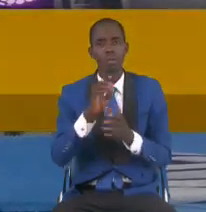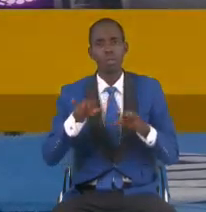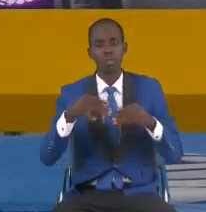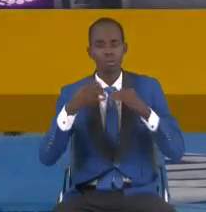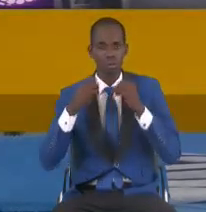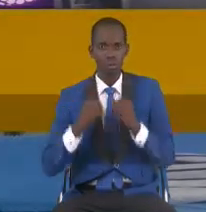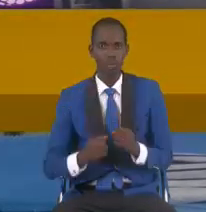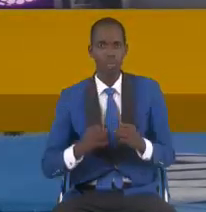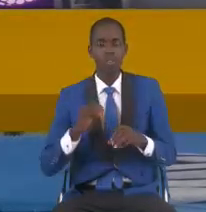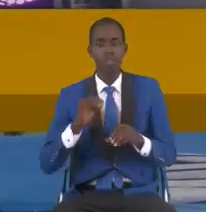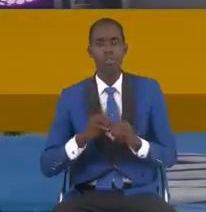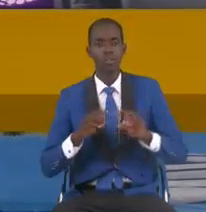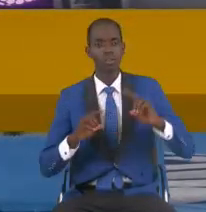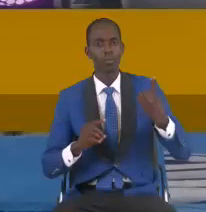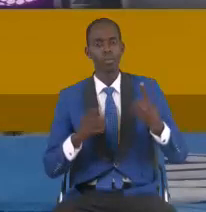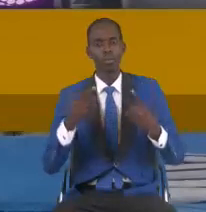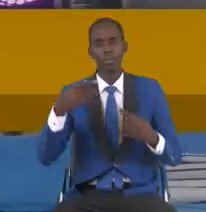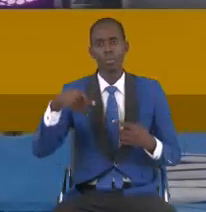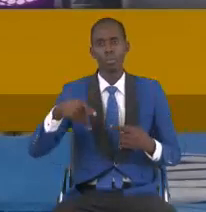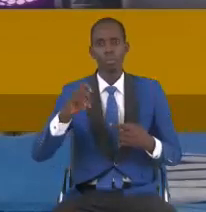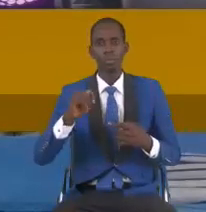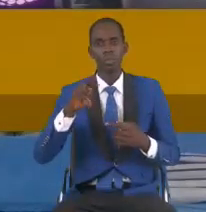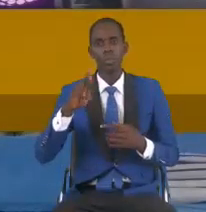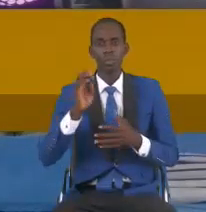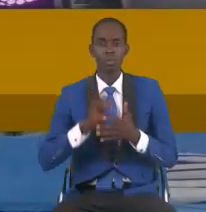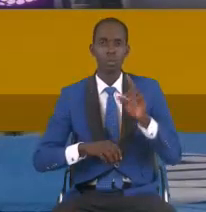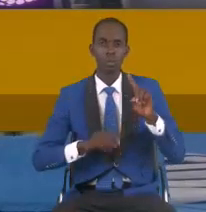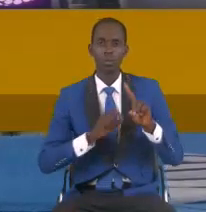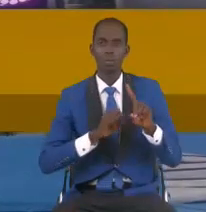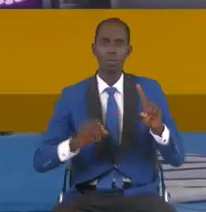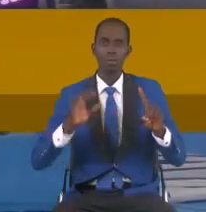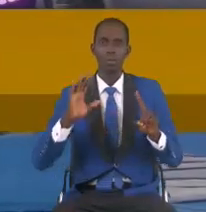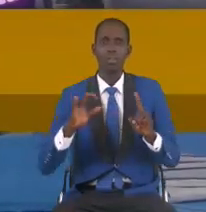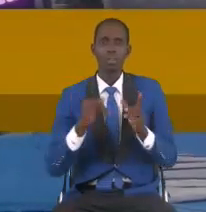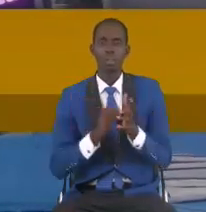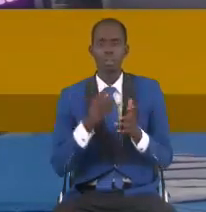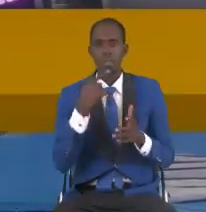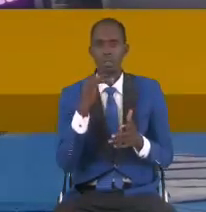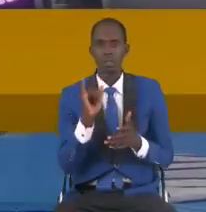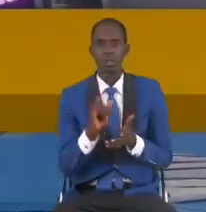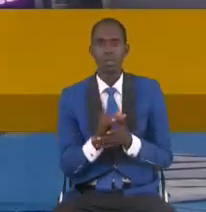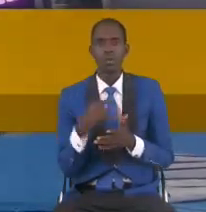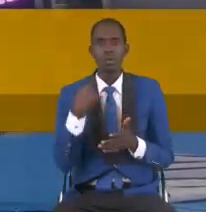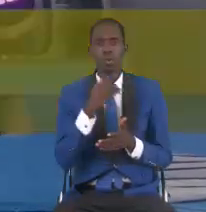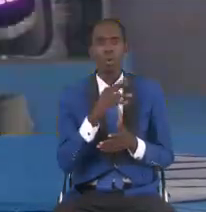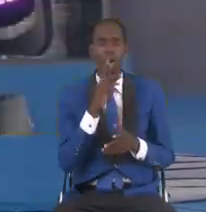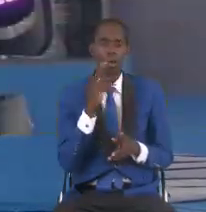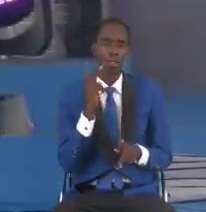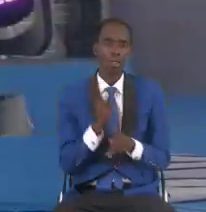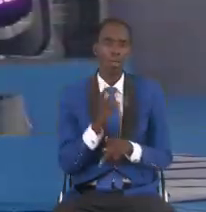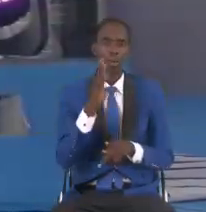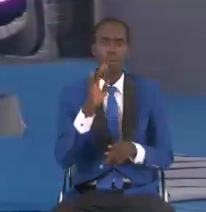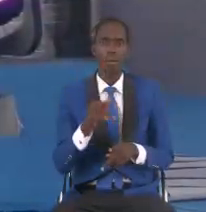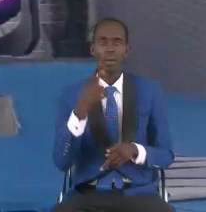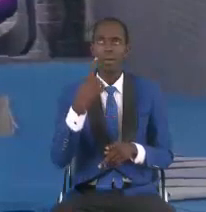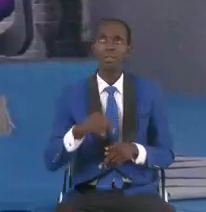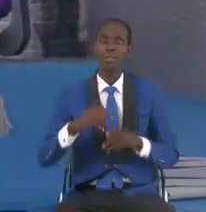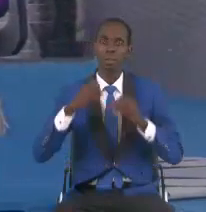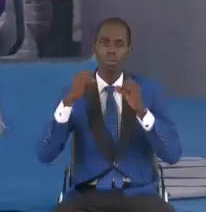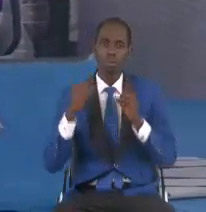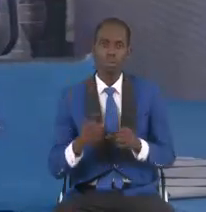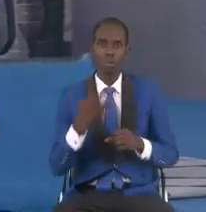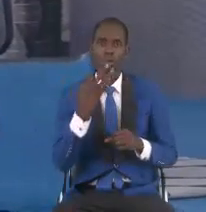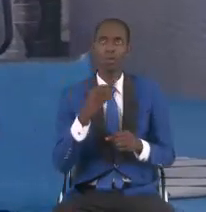In 1 Peter chapter 1, verse 5, it says, who are kept by the power of